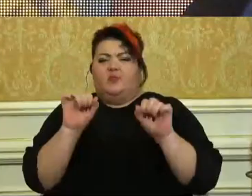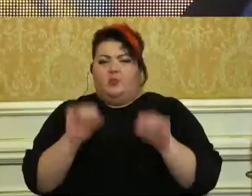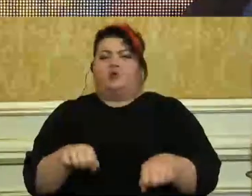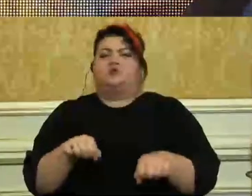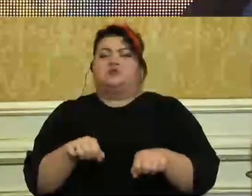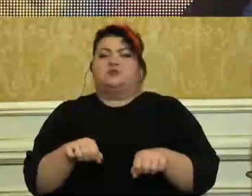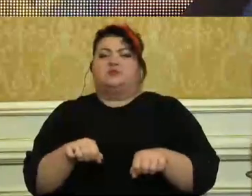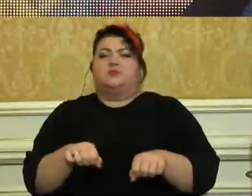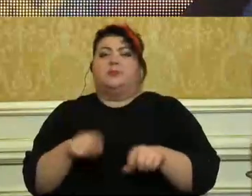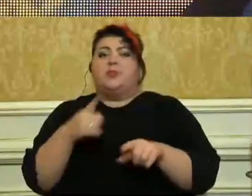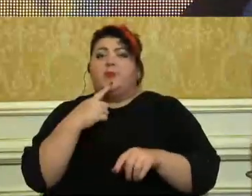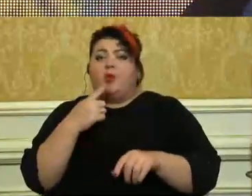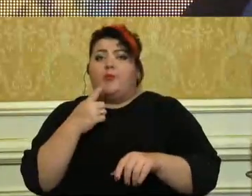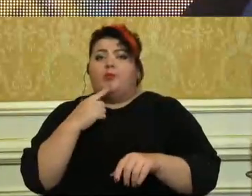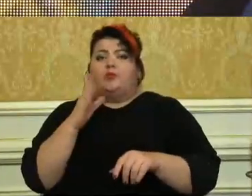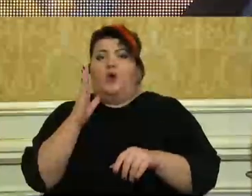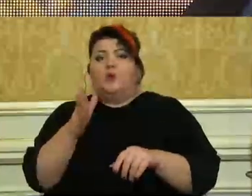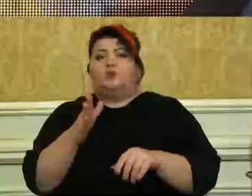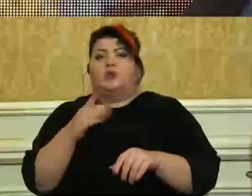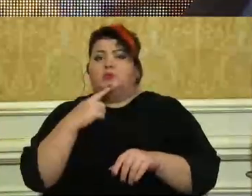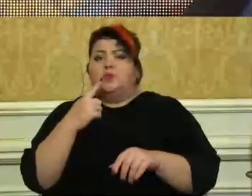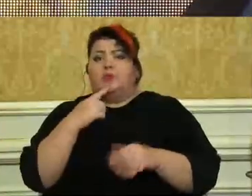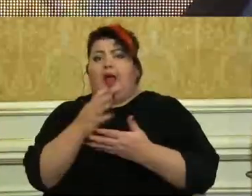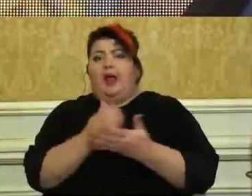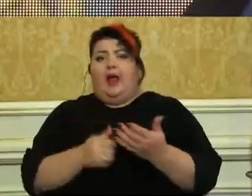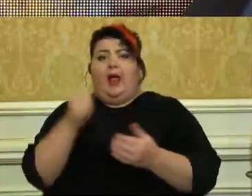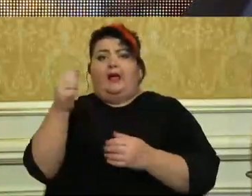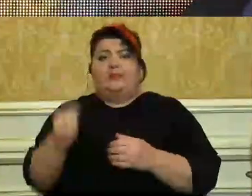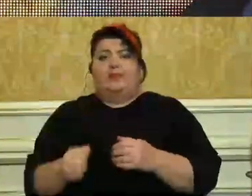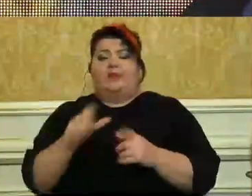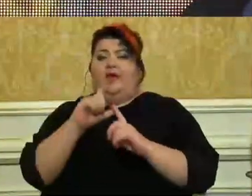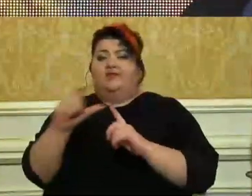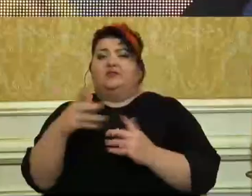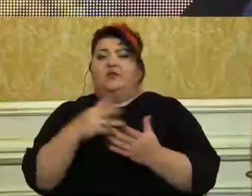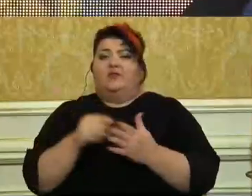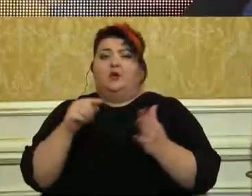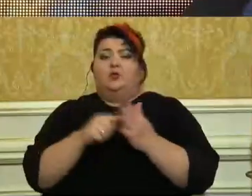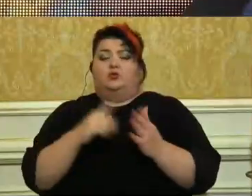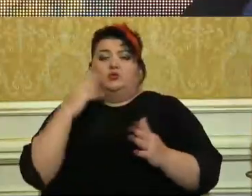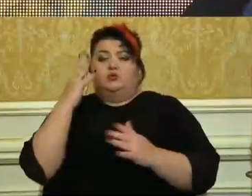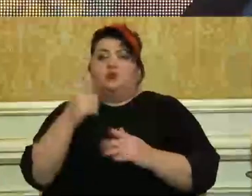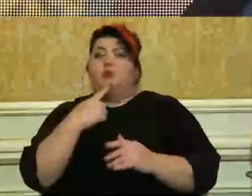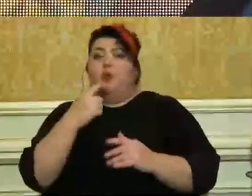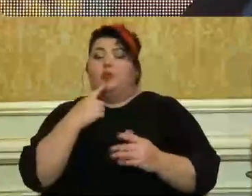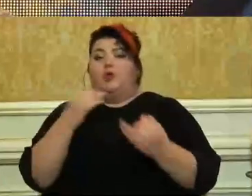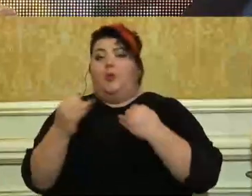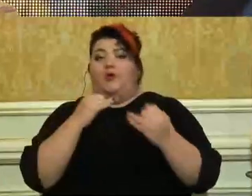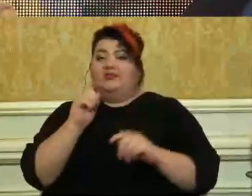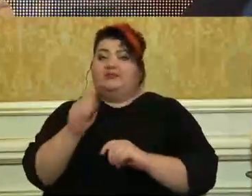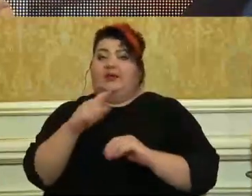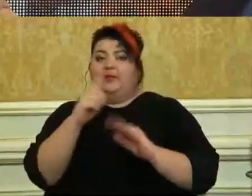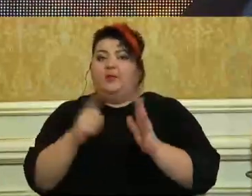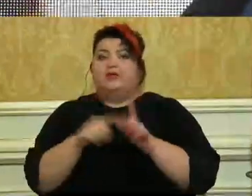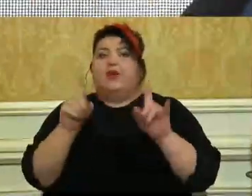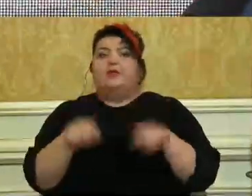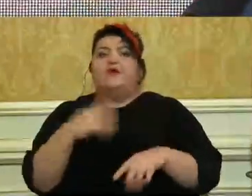candidate, dare to express your minds, dare to speak and to ask questions, even when men laugh at you.